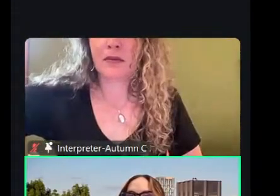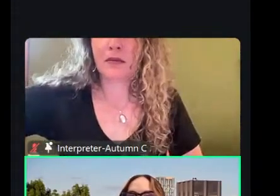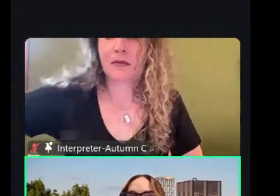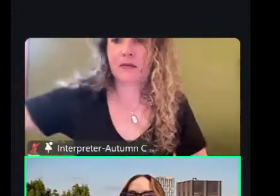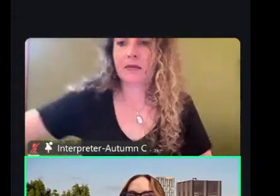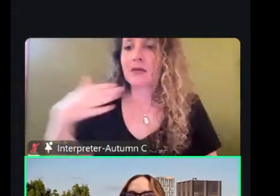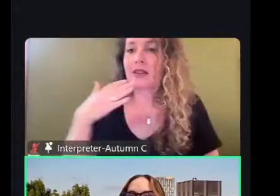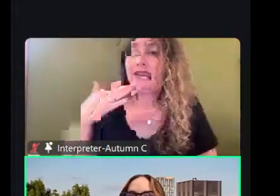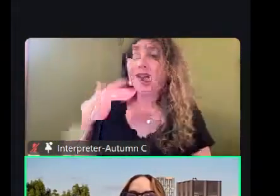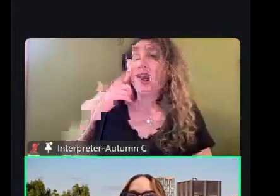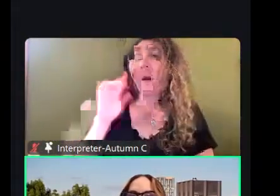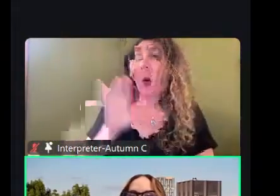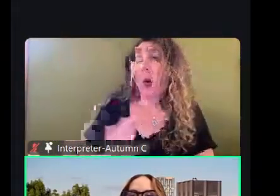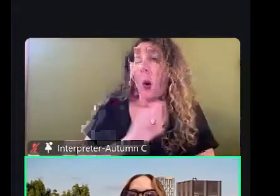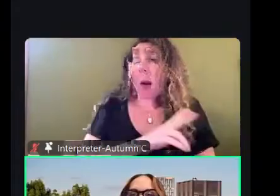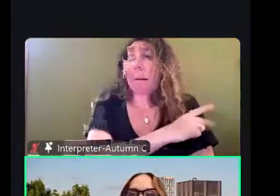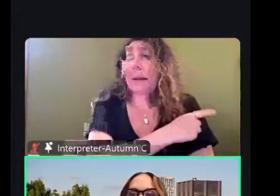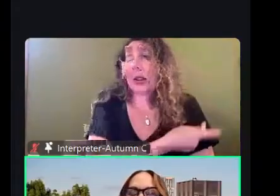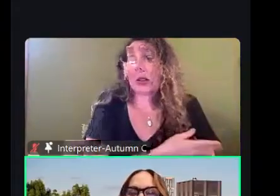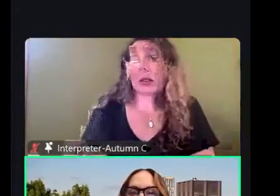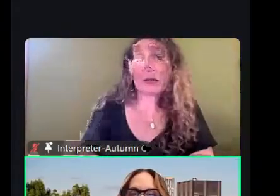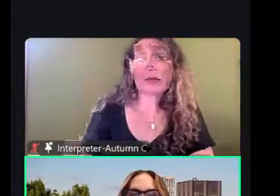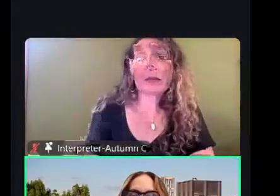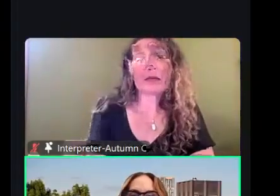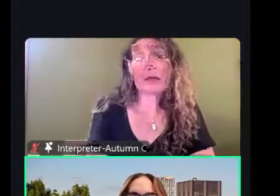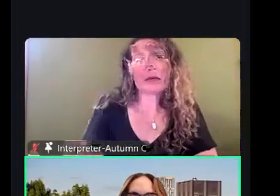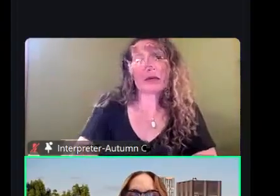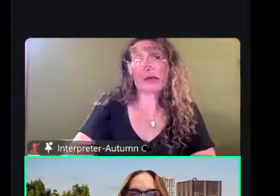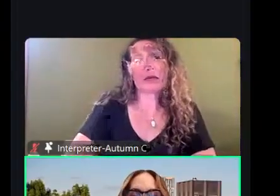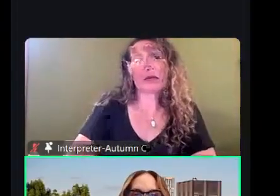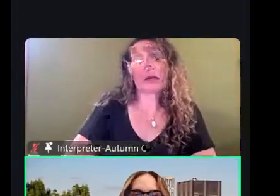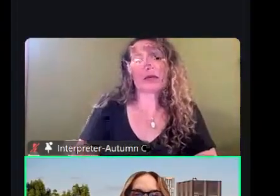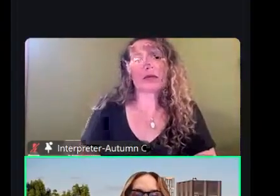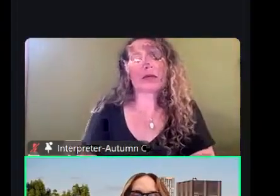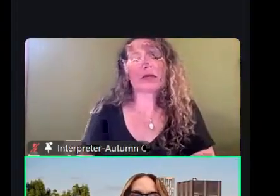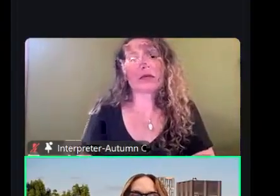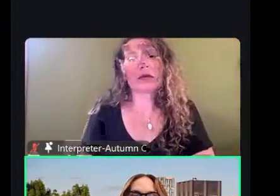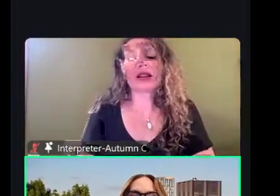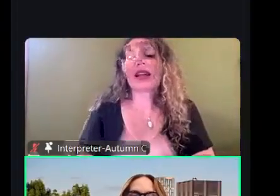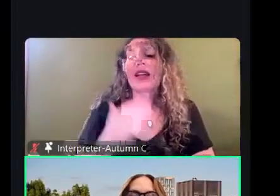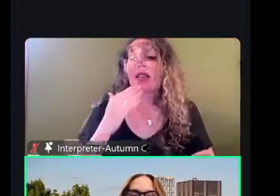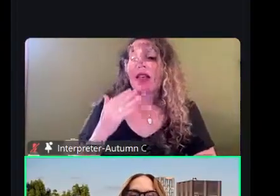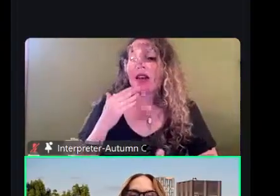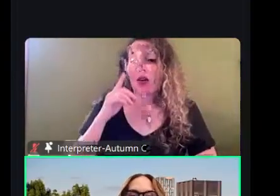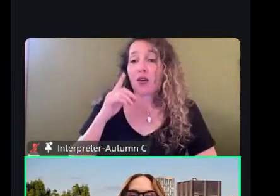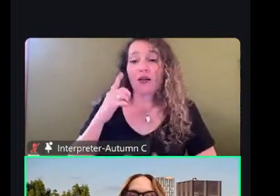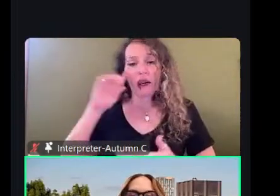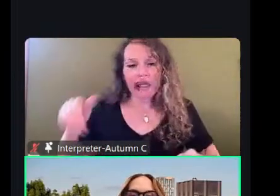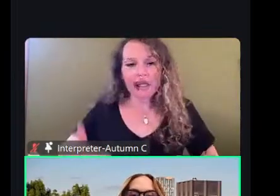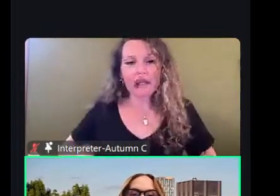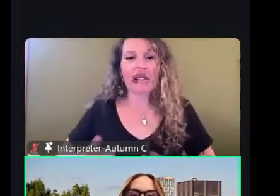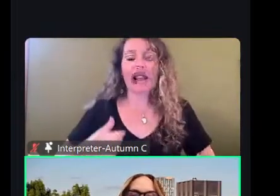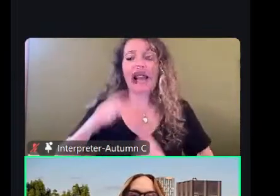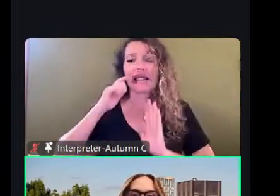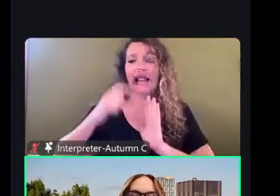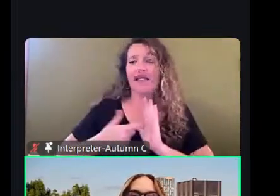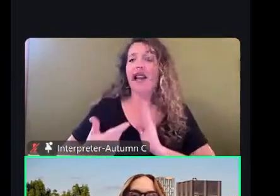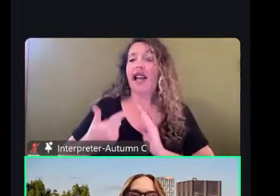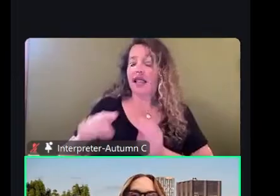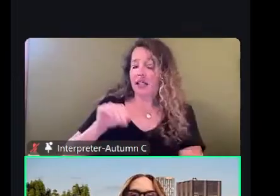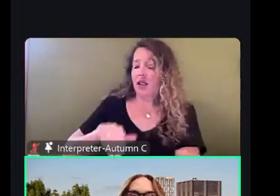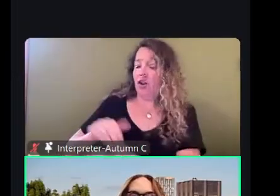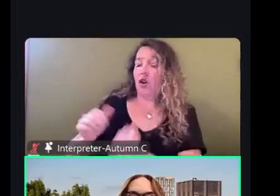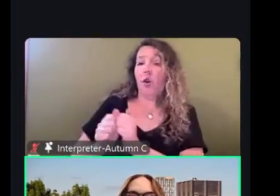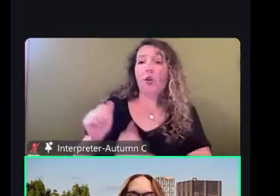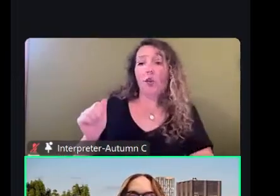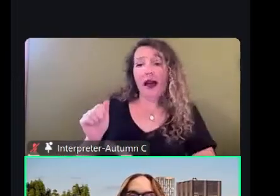Thank you for your patience. So yes, thank you for the warm introduction. I will also share that I identify as a physician with disability. I